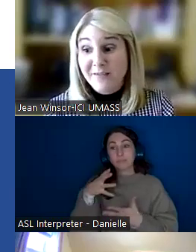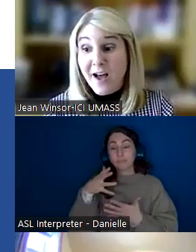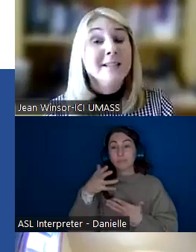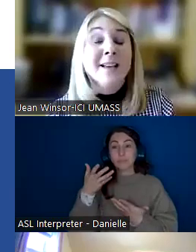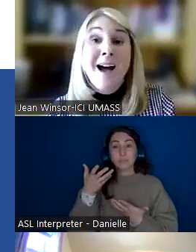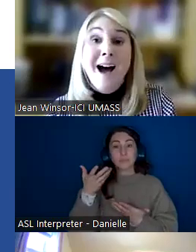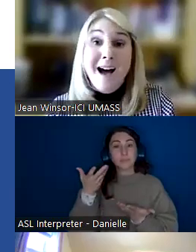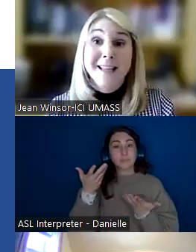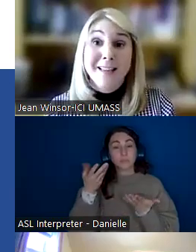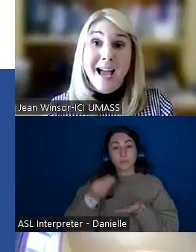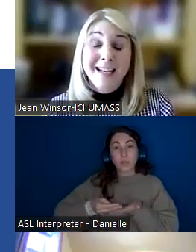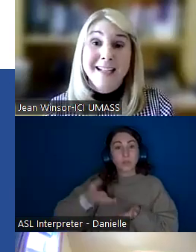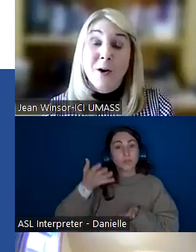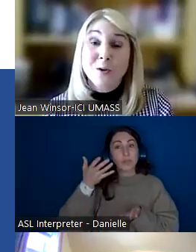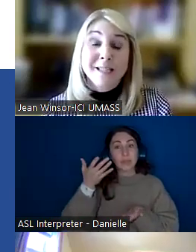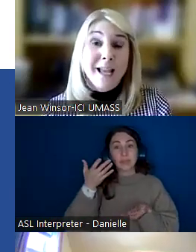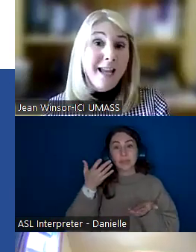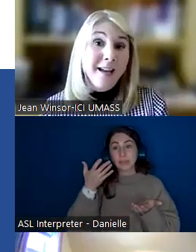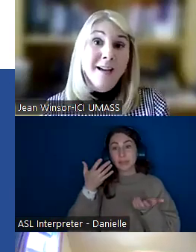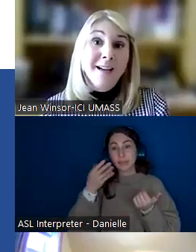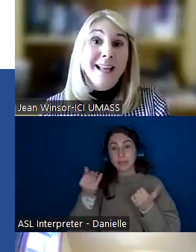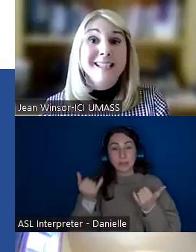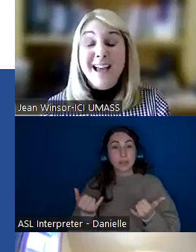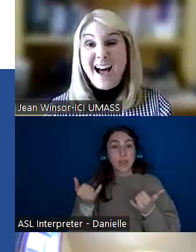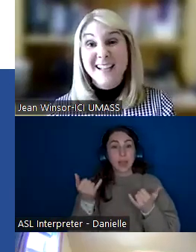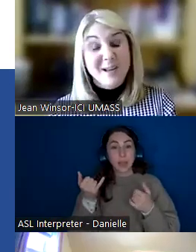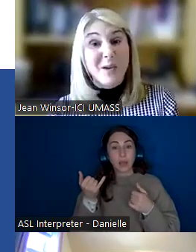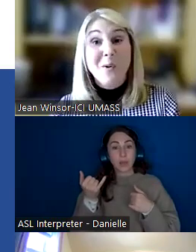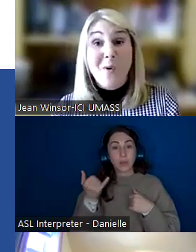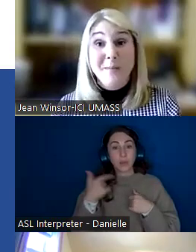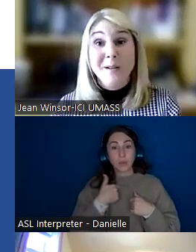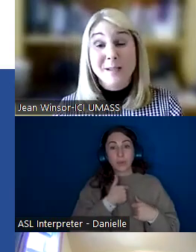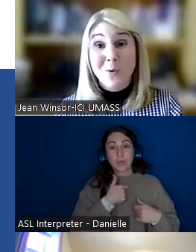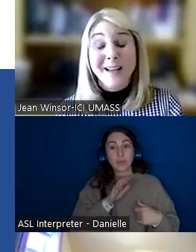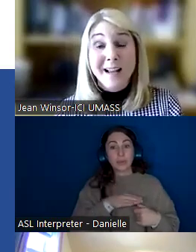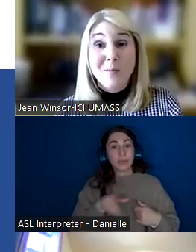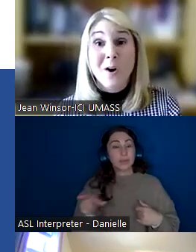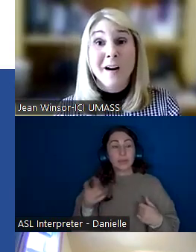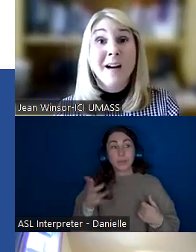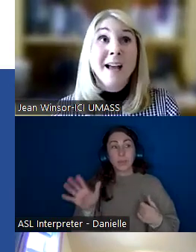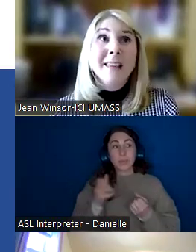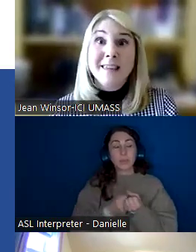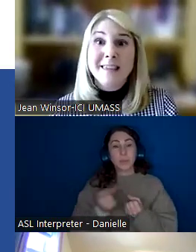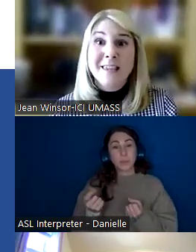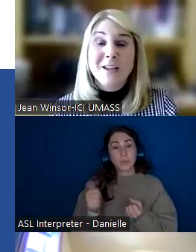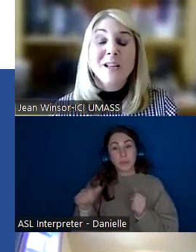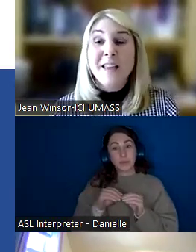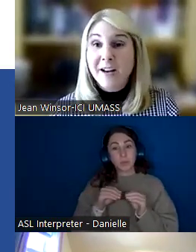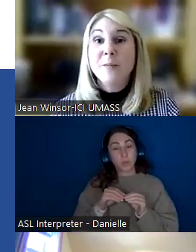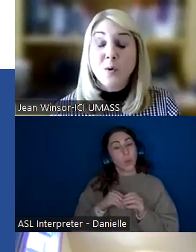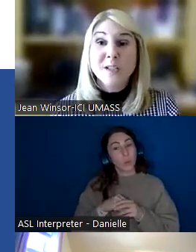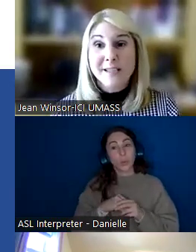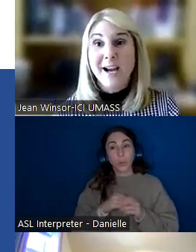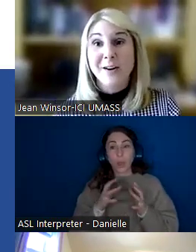raise funds on the line. And now we're saying that's not something we want to be supporting anymore. There's a